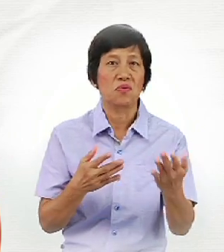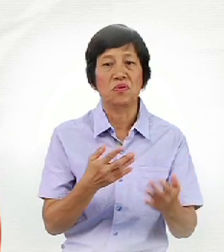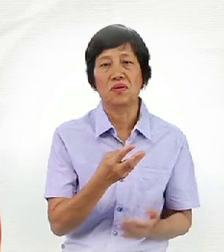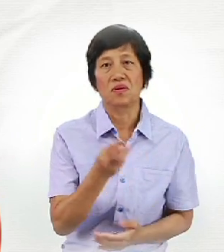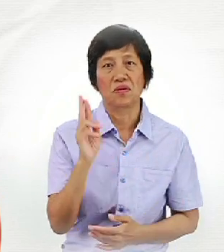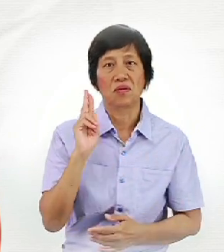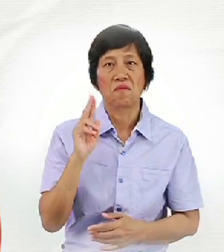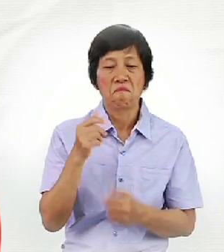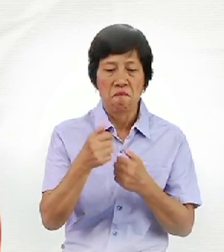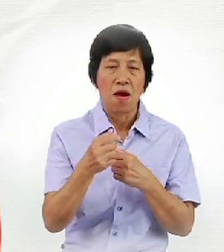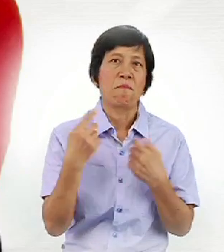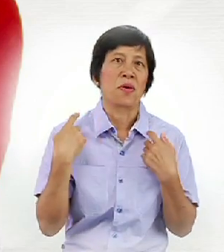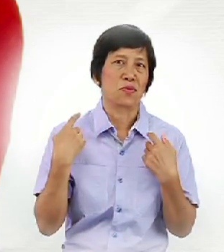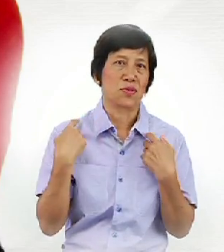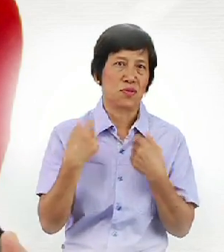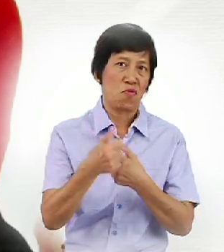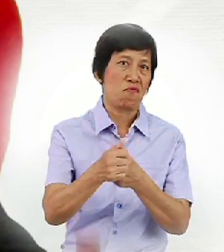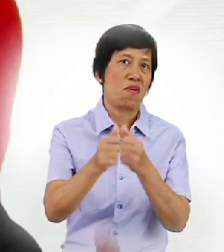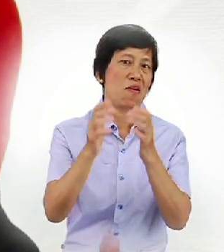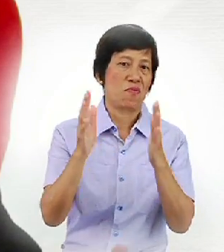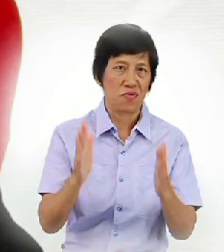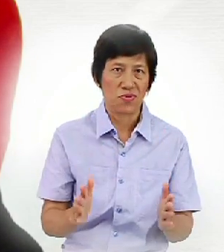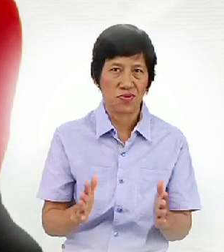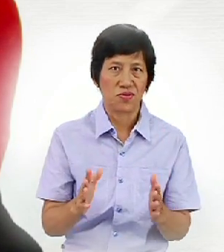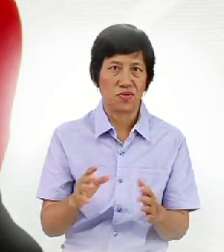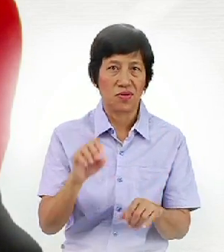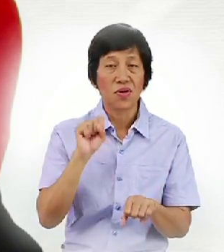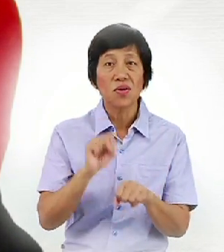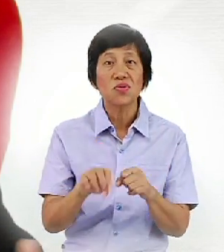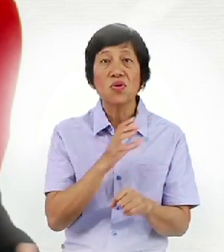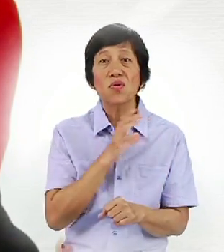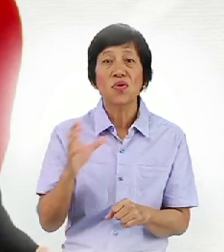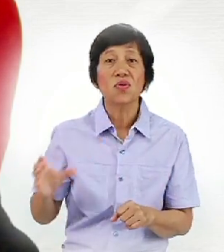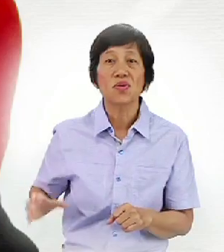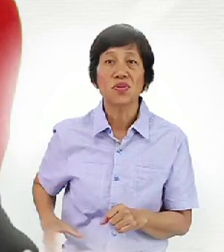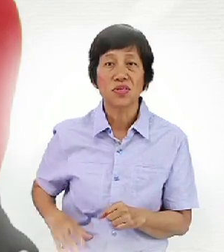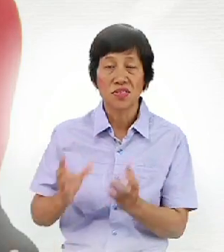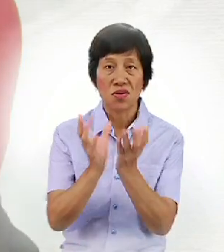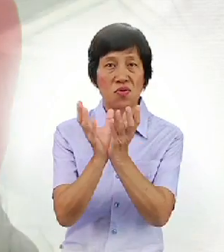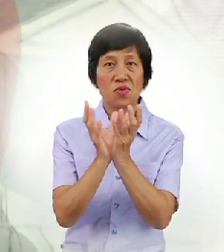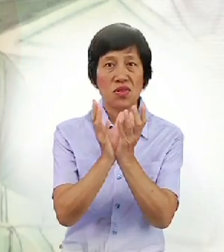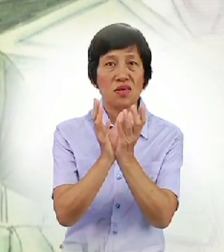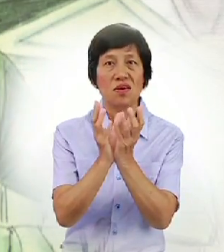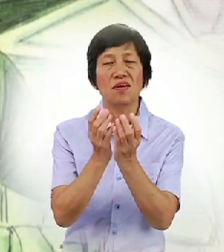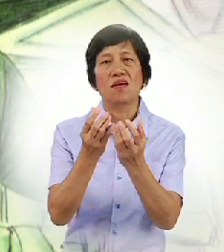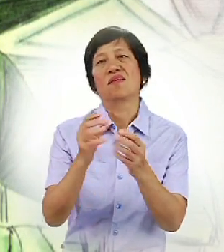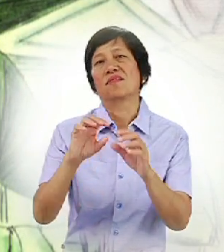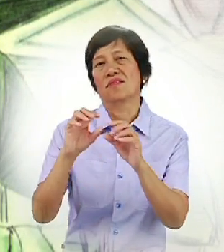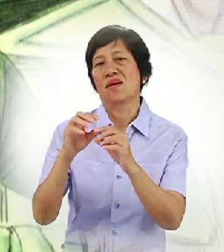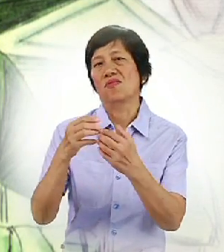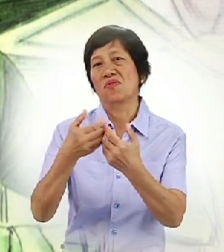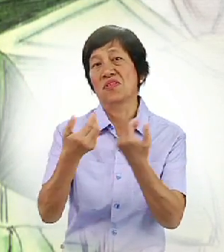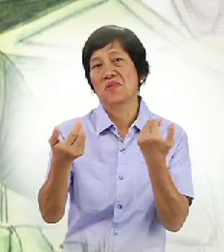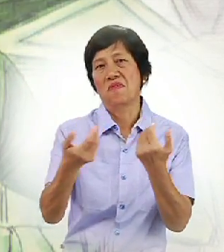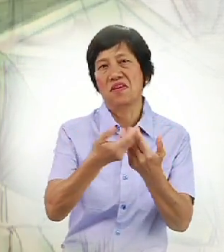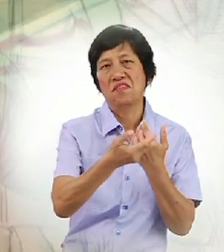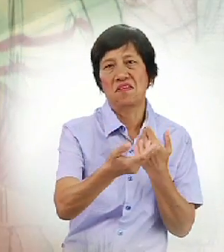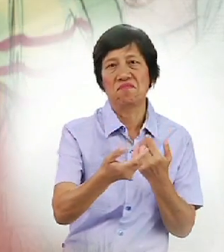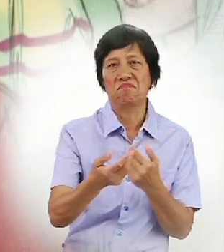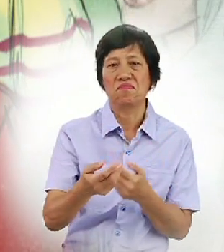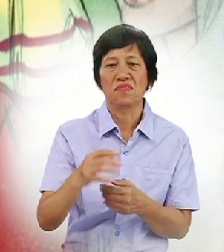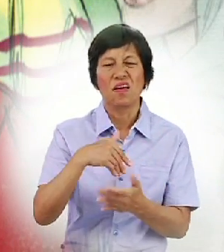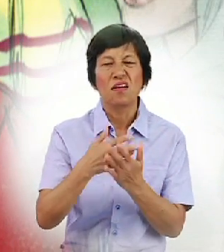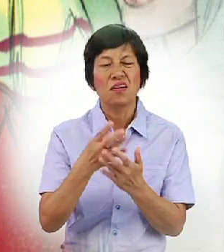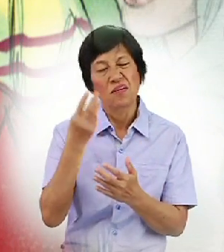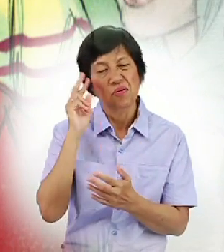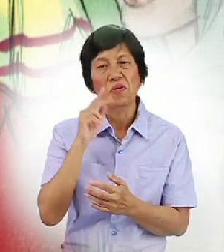had following. So the Christian community got divided. Some were for Paul,